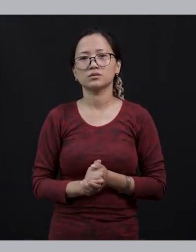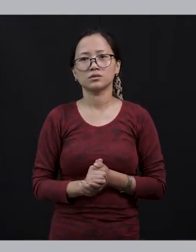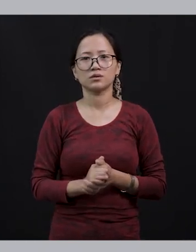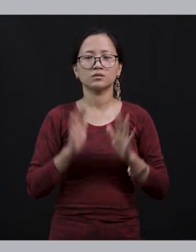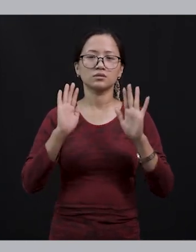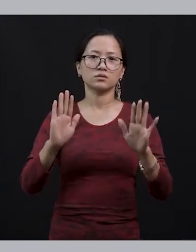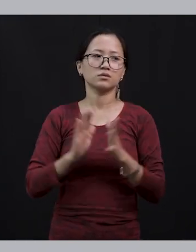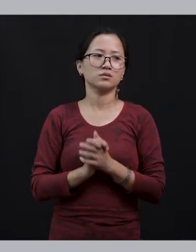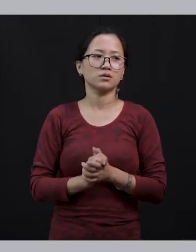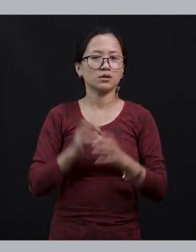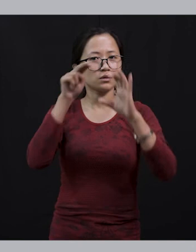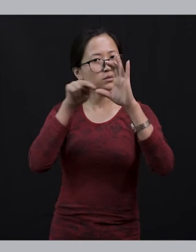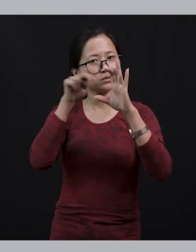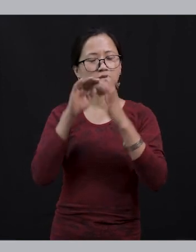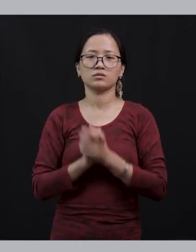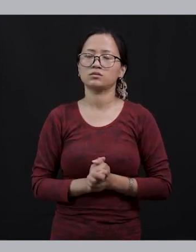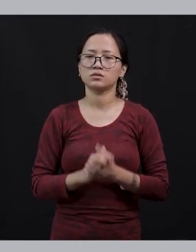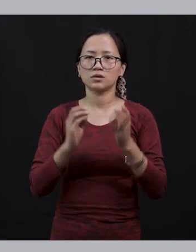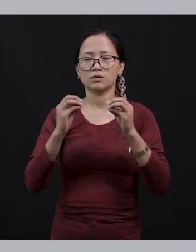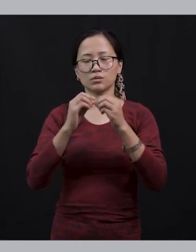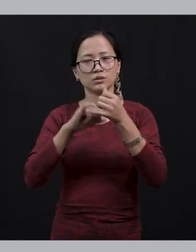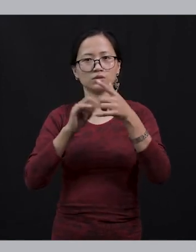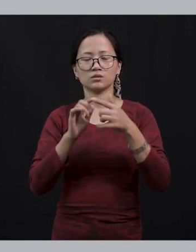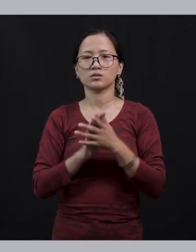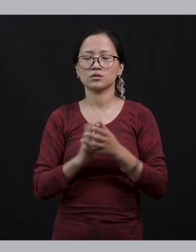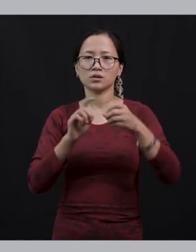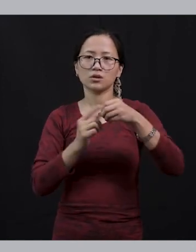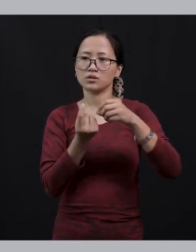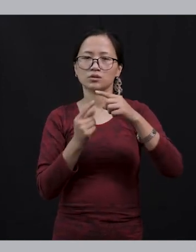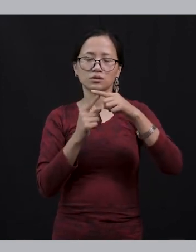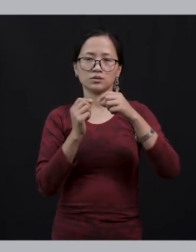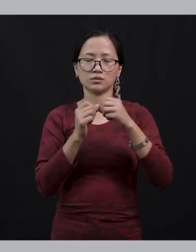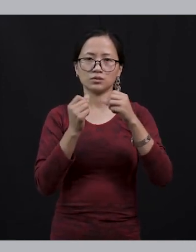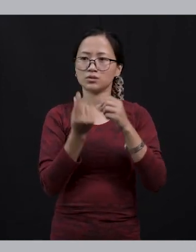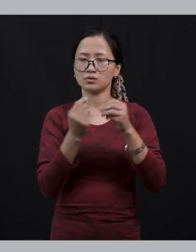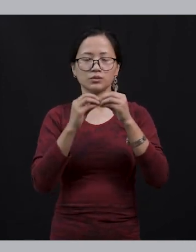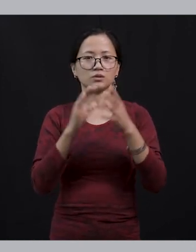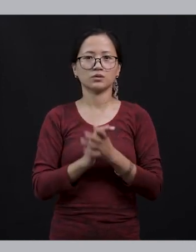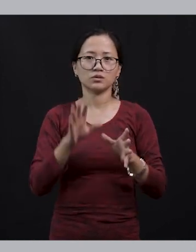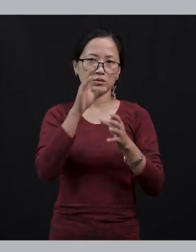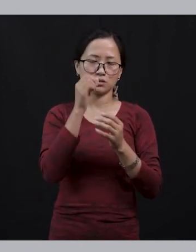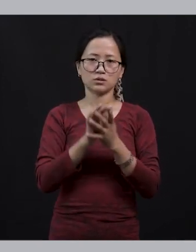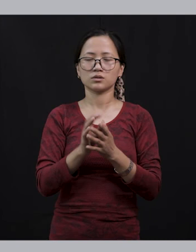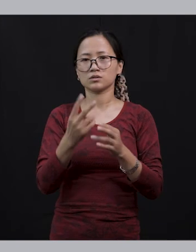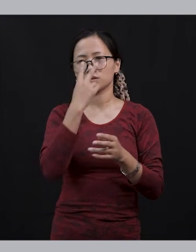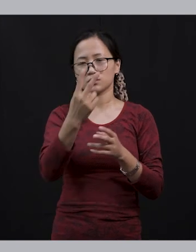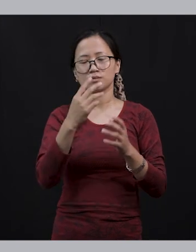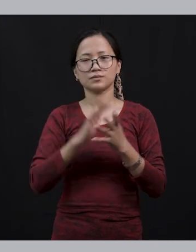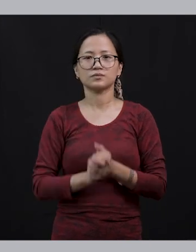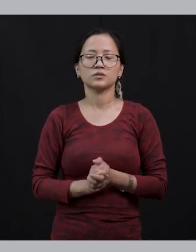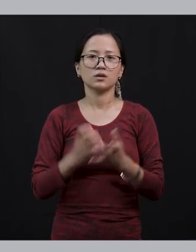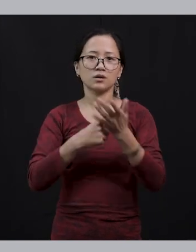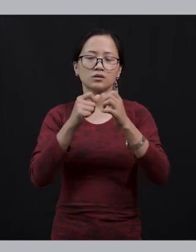We also had this movie which was based on Kutubuddin, which was based on this capture. So he goes,